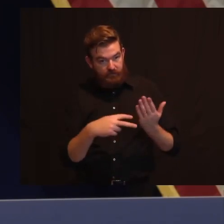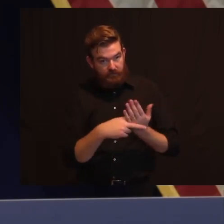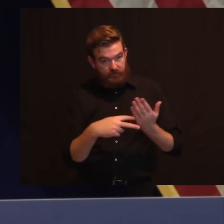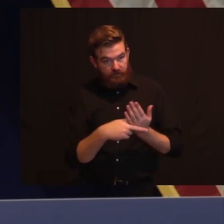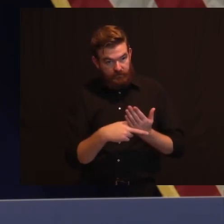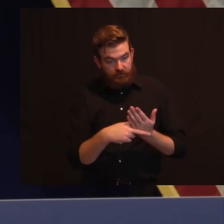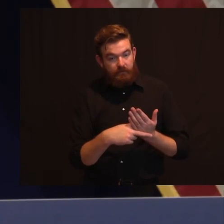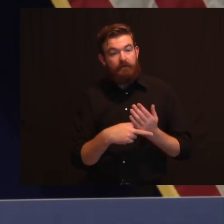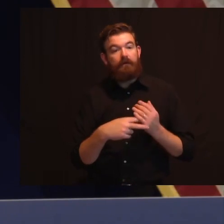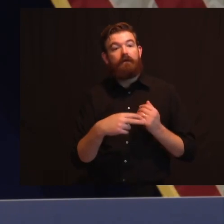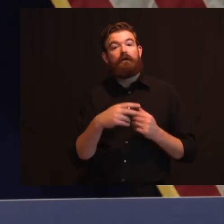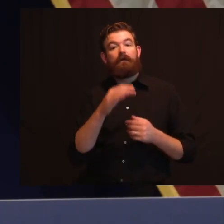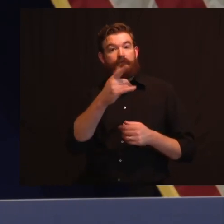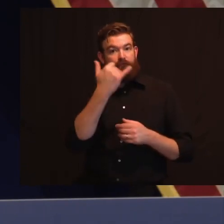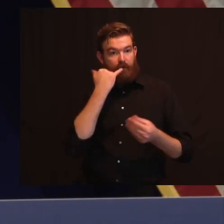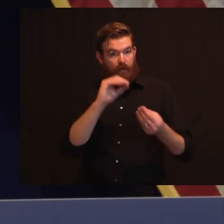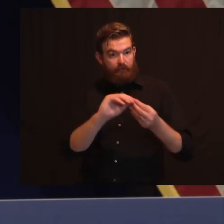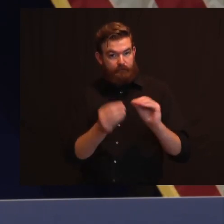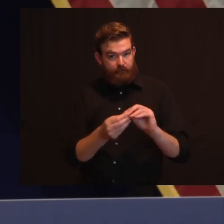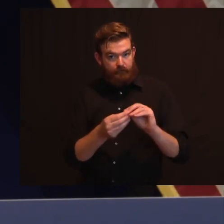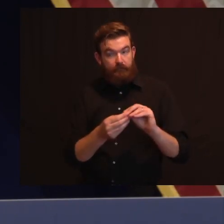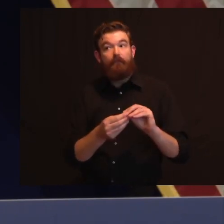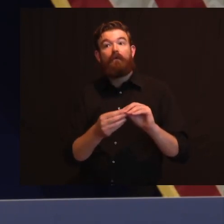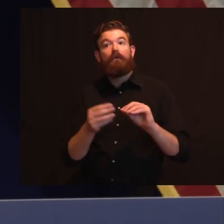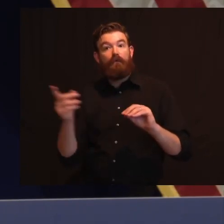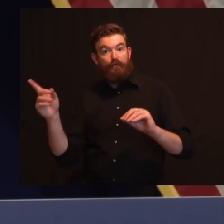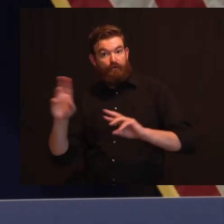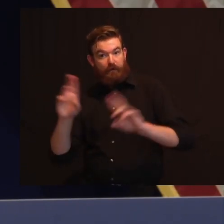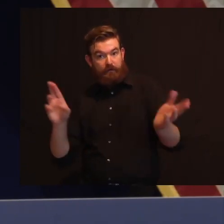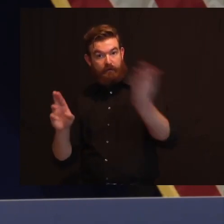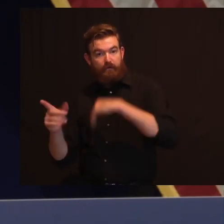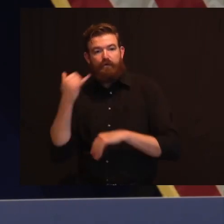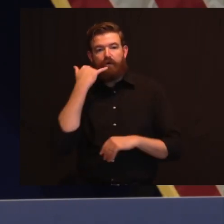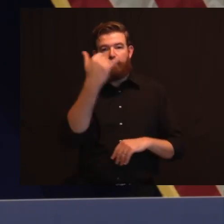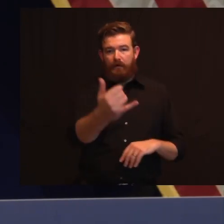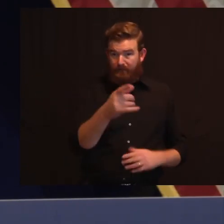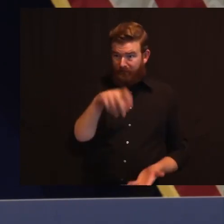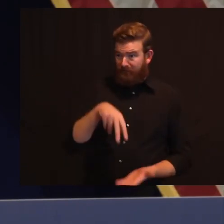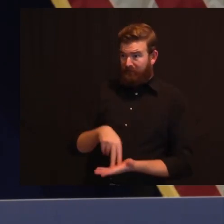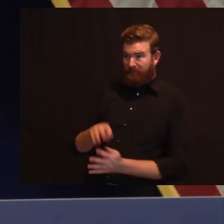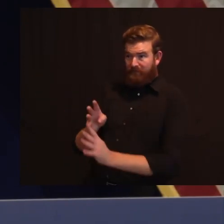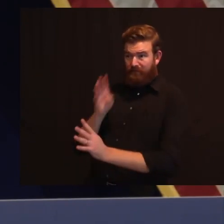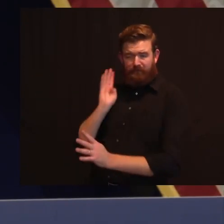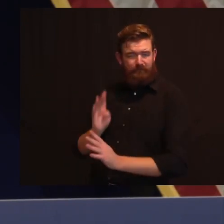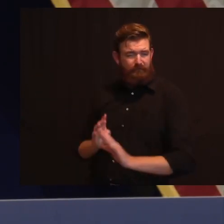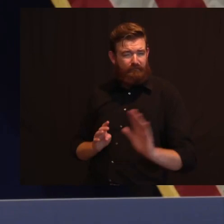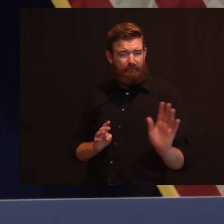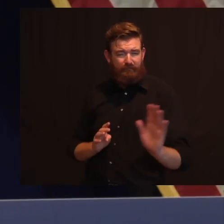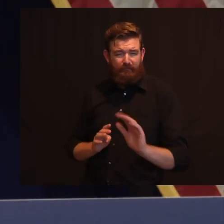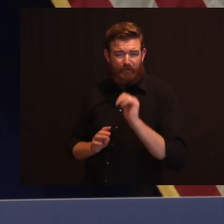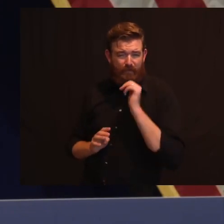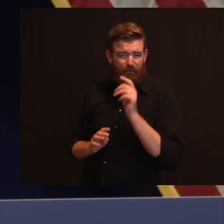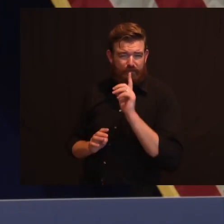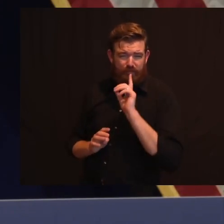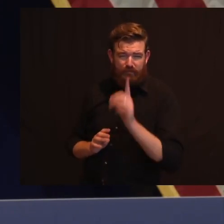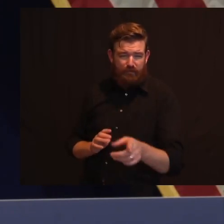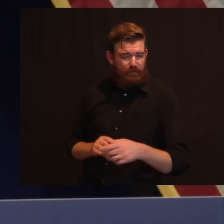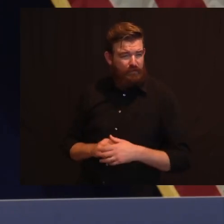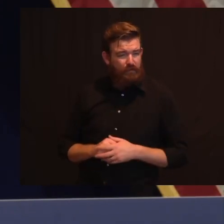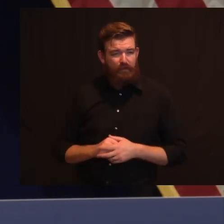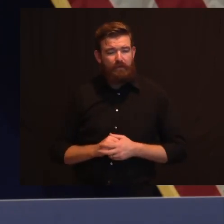serve you that day. We looked at averages over the last several weeks. I get a report every day. But we looked